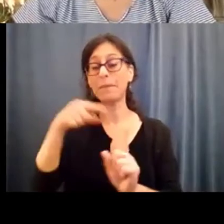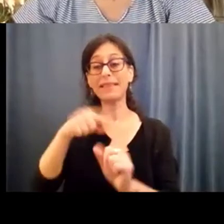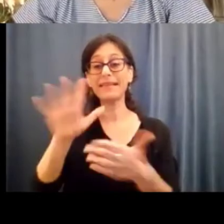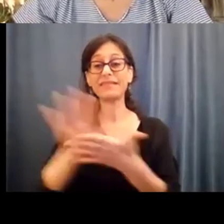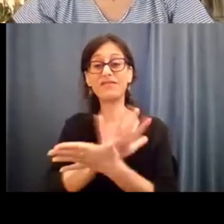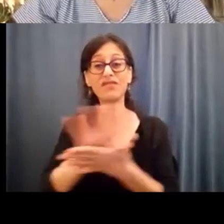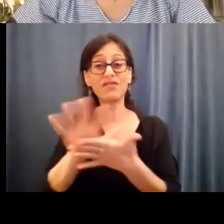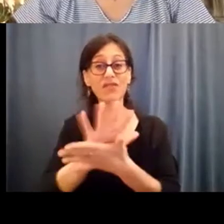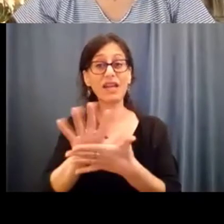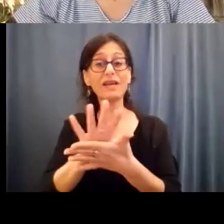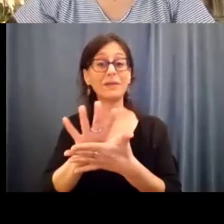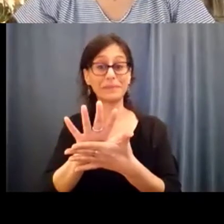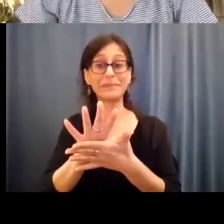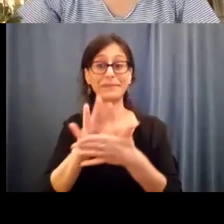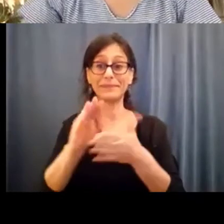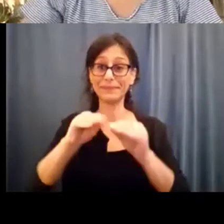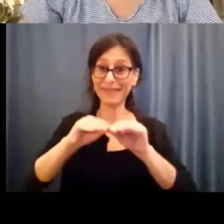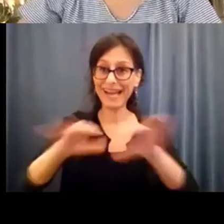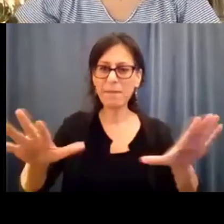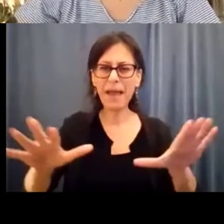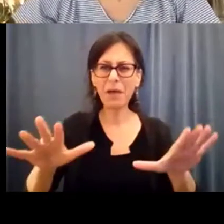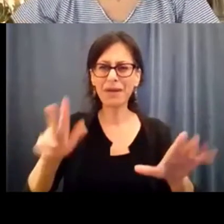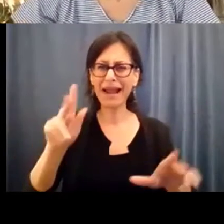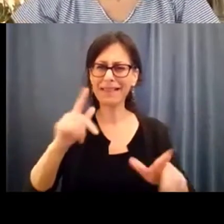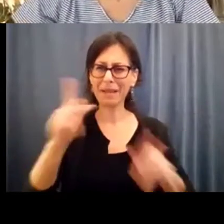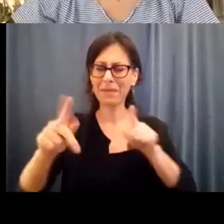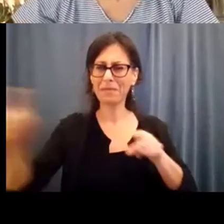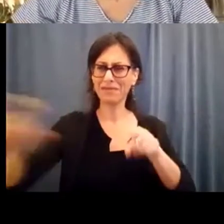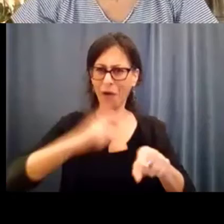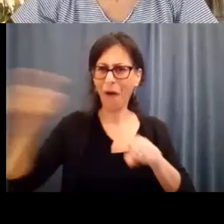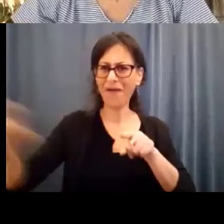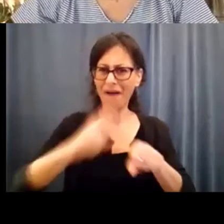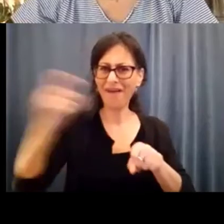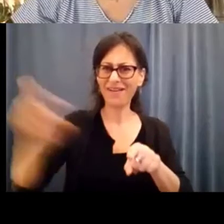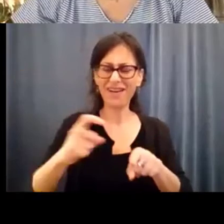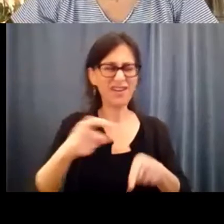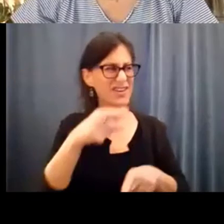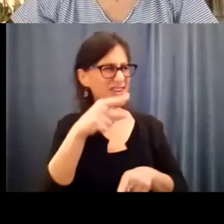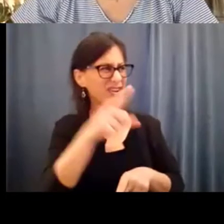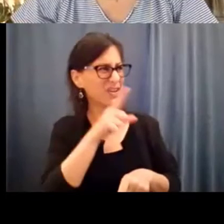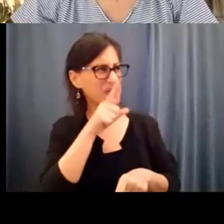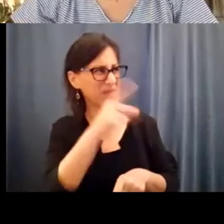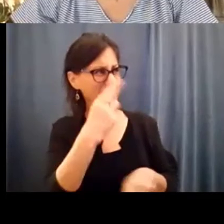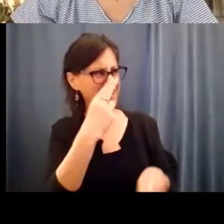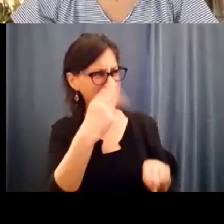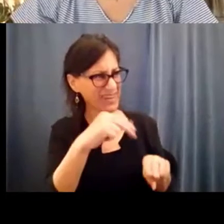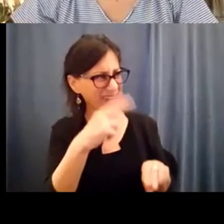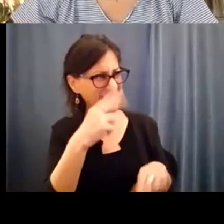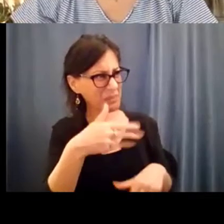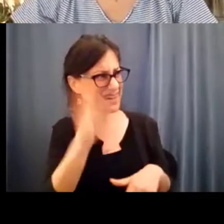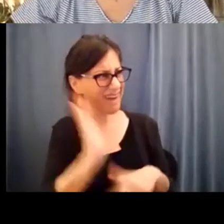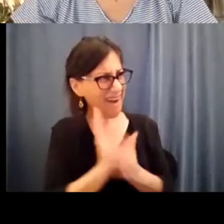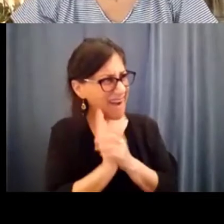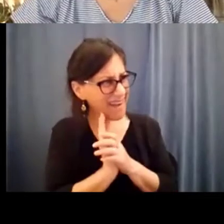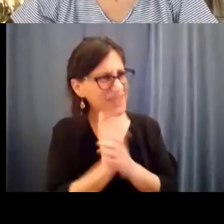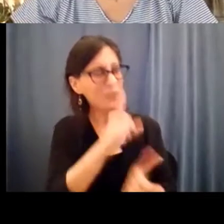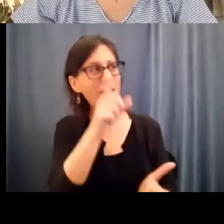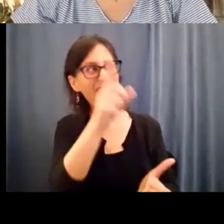this film came out, and then everybody started calling again and was like, oh my God, you're funny, Andy. And you're